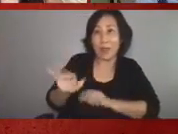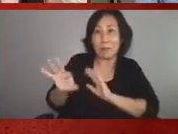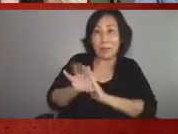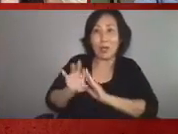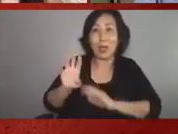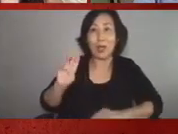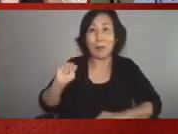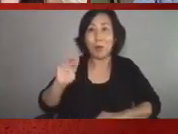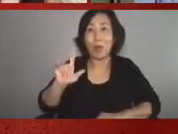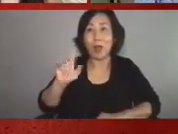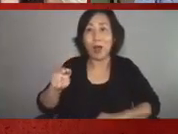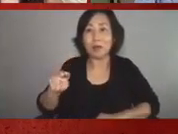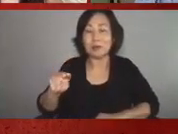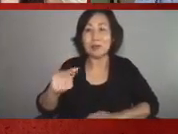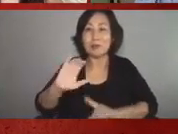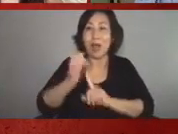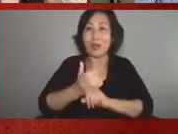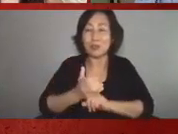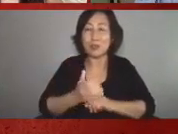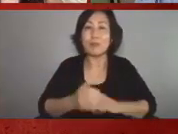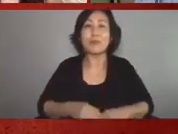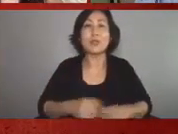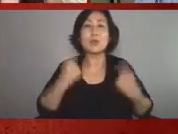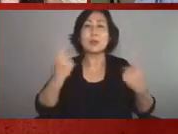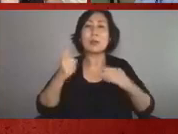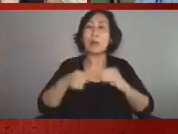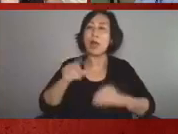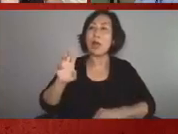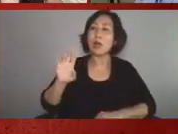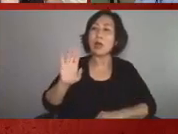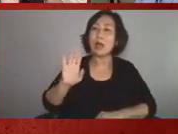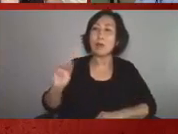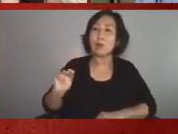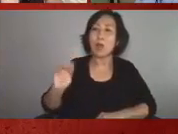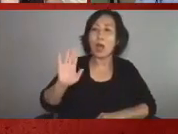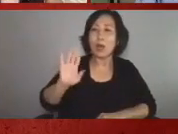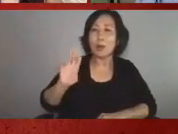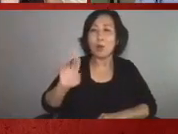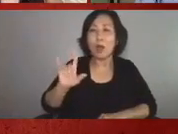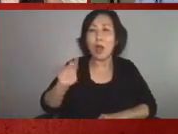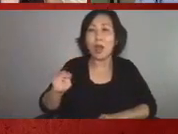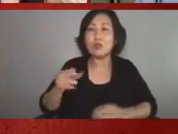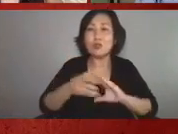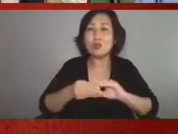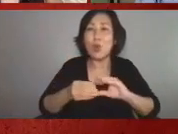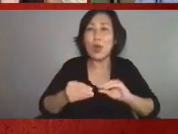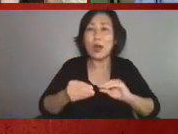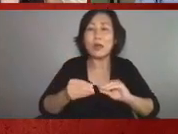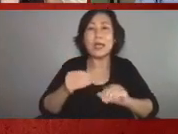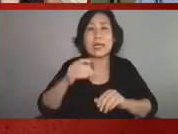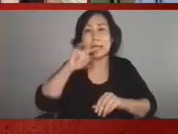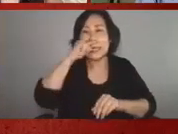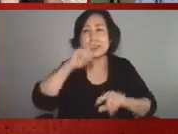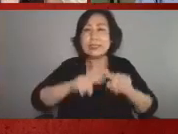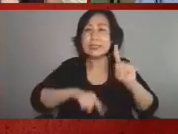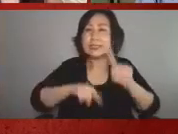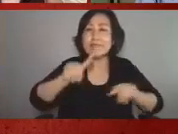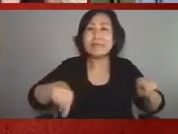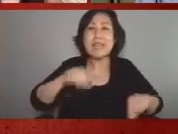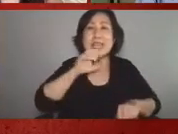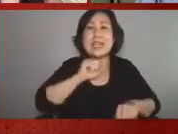like, there's something about her story that resonates with kids of every age and every